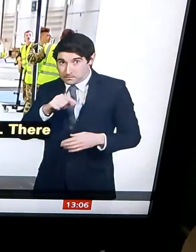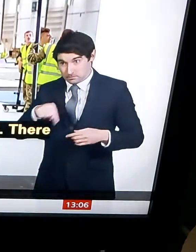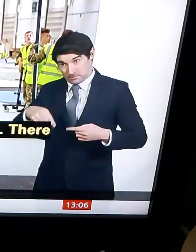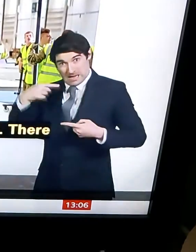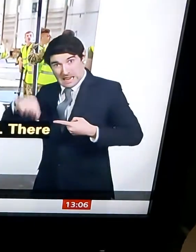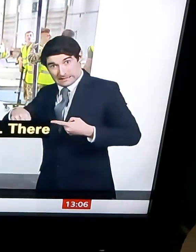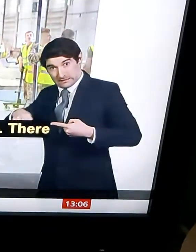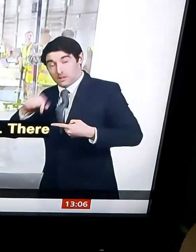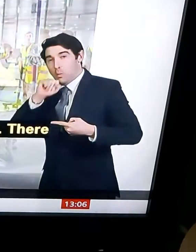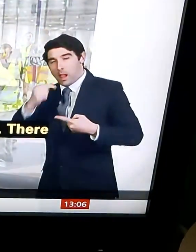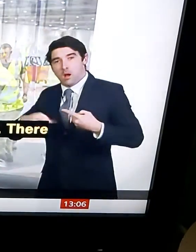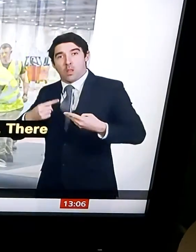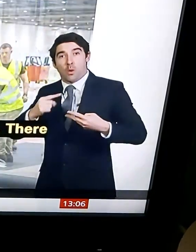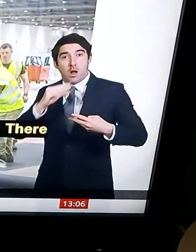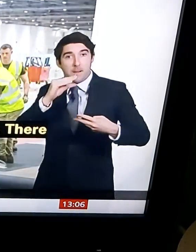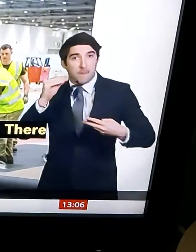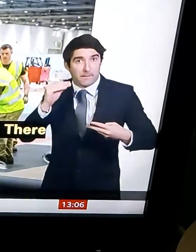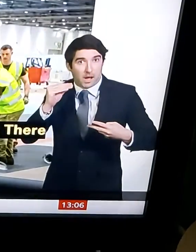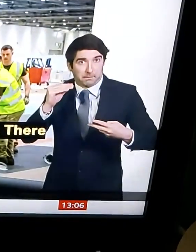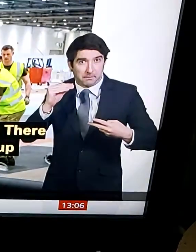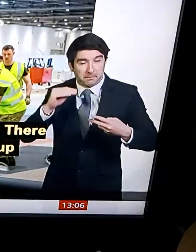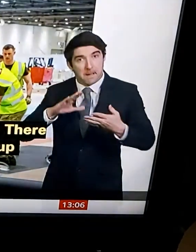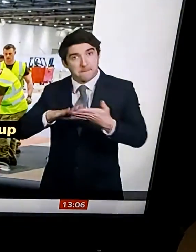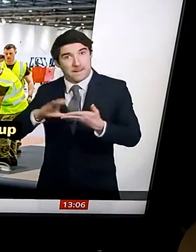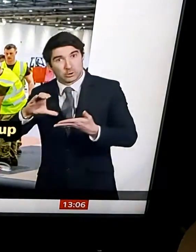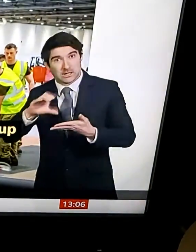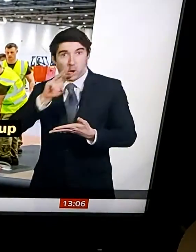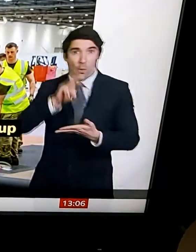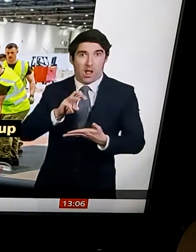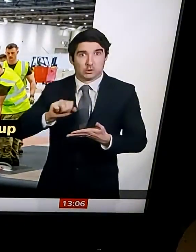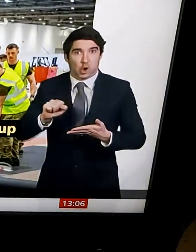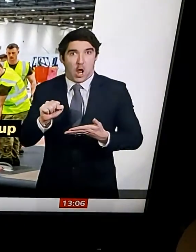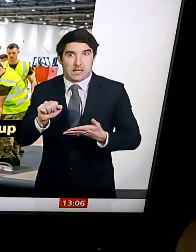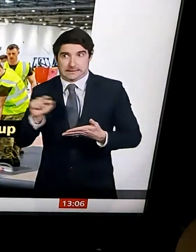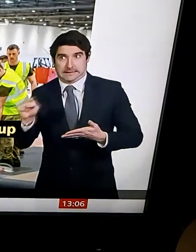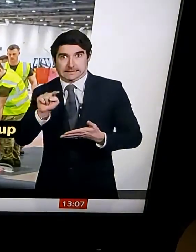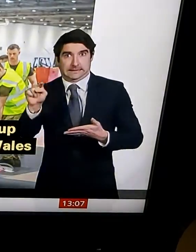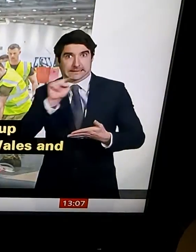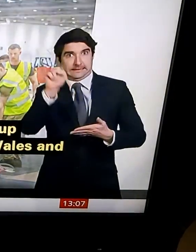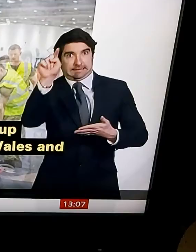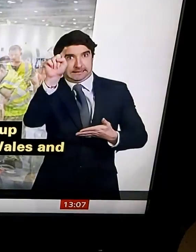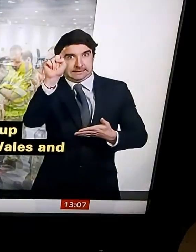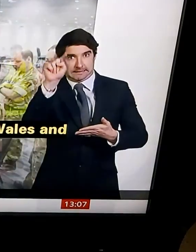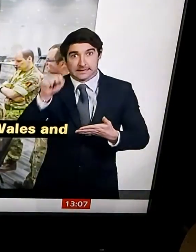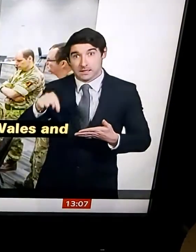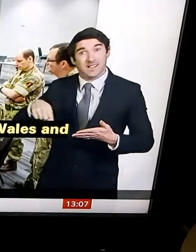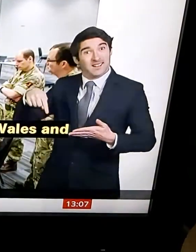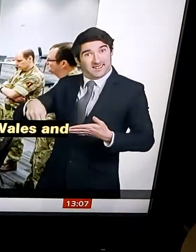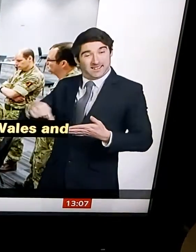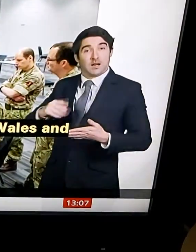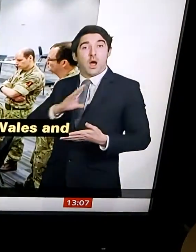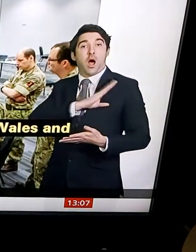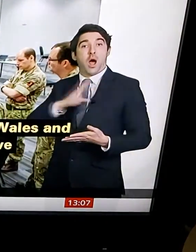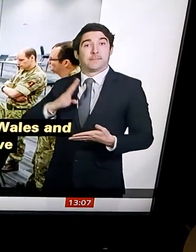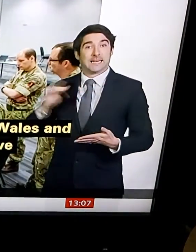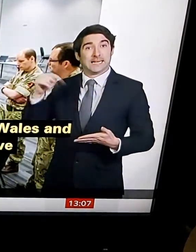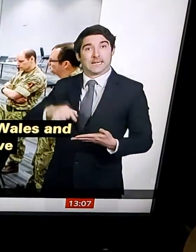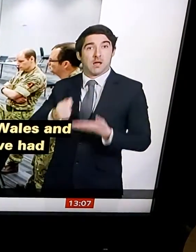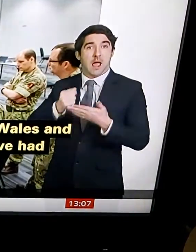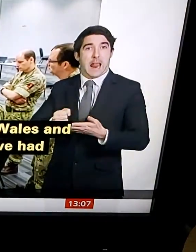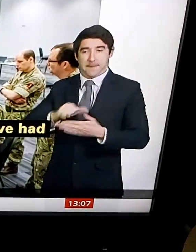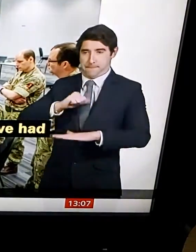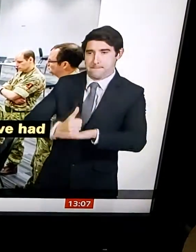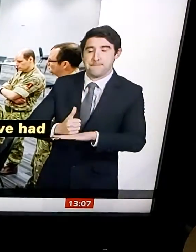in Manchester, in Wales, and also in Scotland. Here we've had the army inside helping out, and in